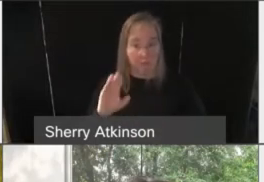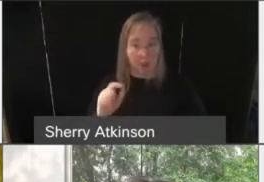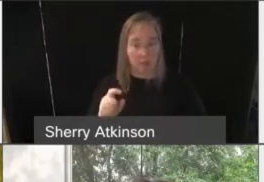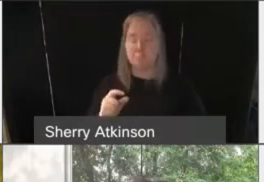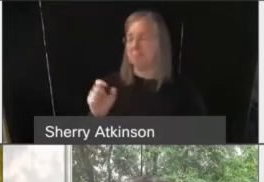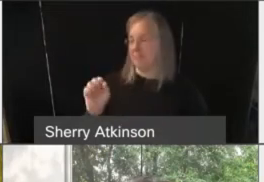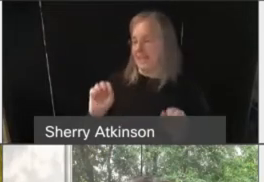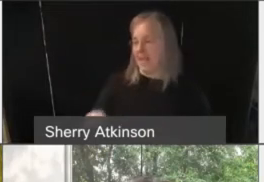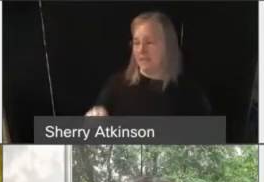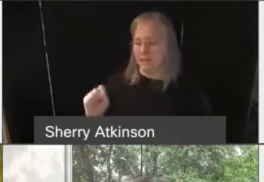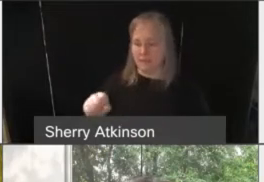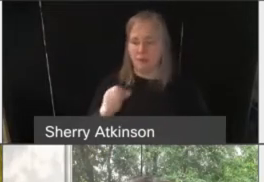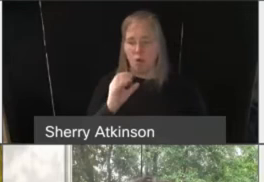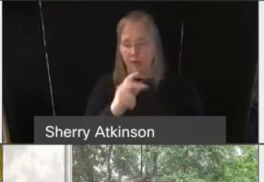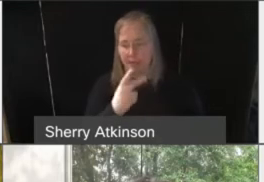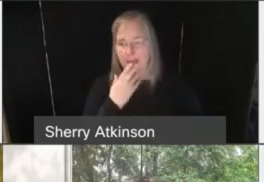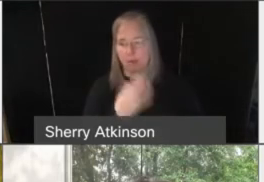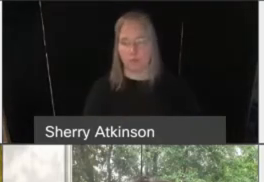Okay, thank you.